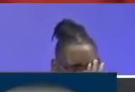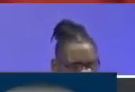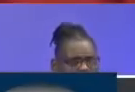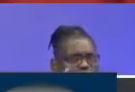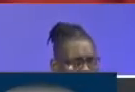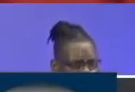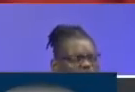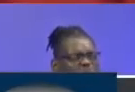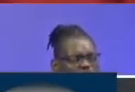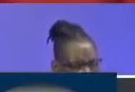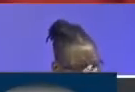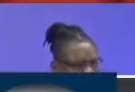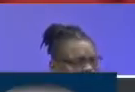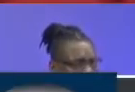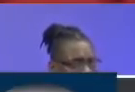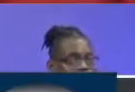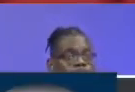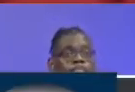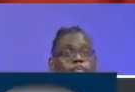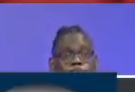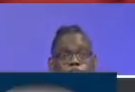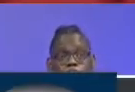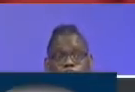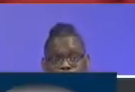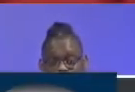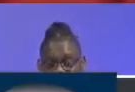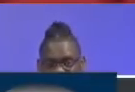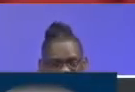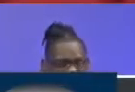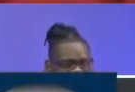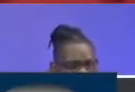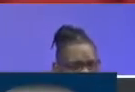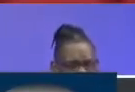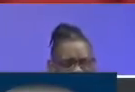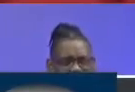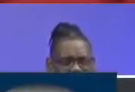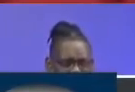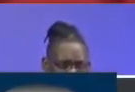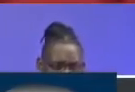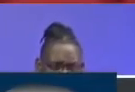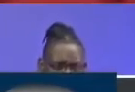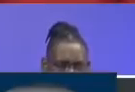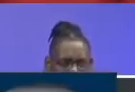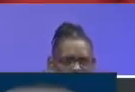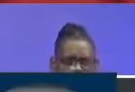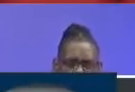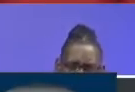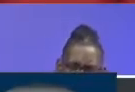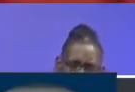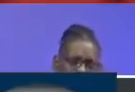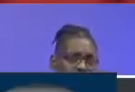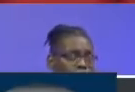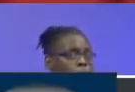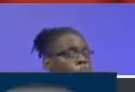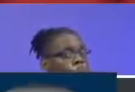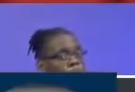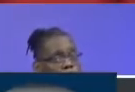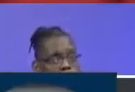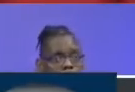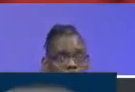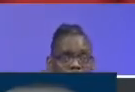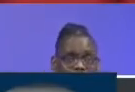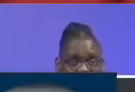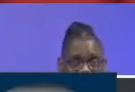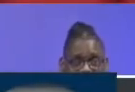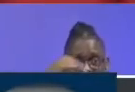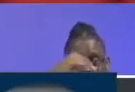health dynamics. We've looked at the laws and judgments coming out of multiple jurisdictions around the earth, literally. We